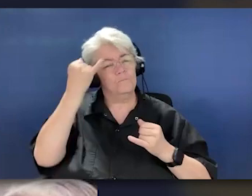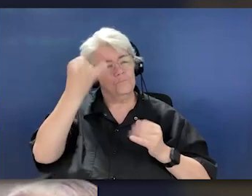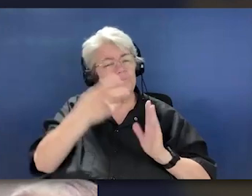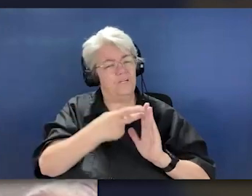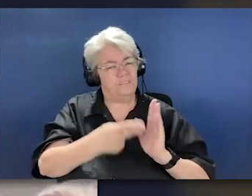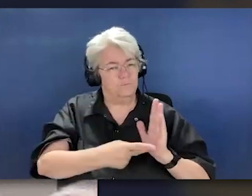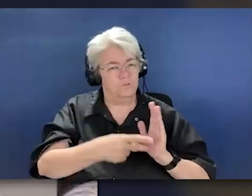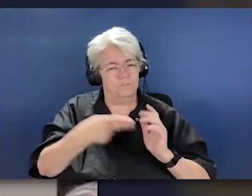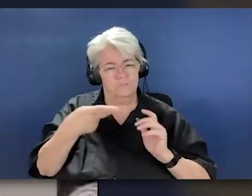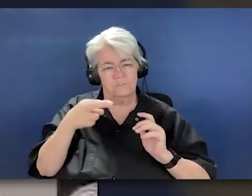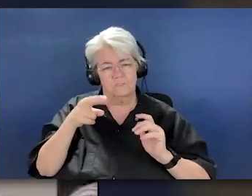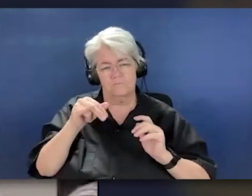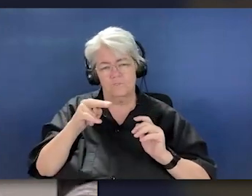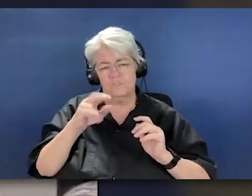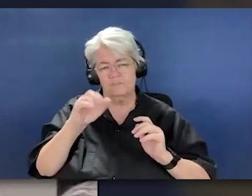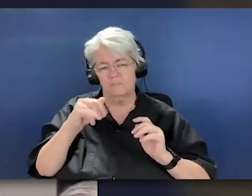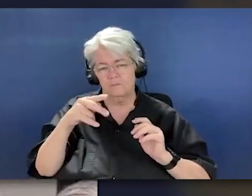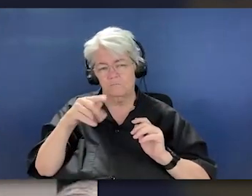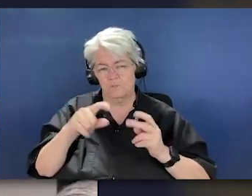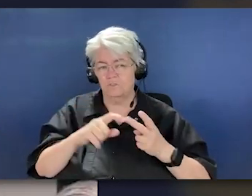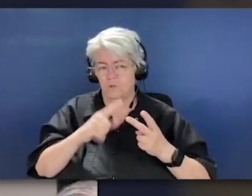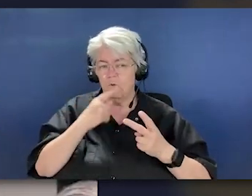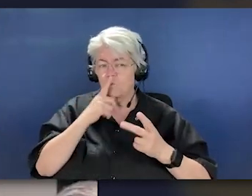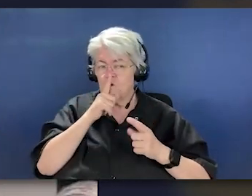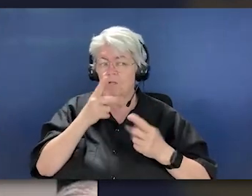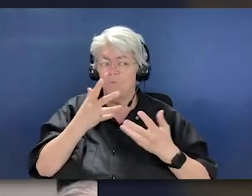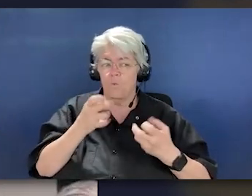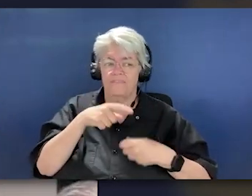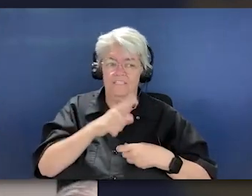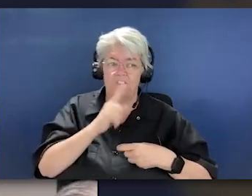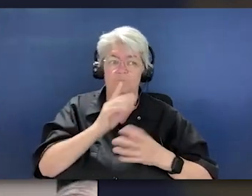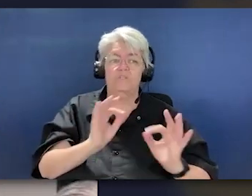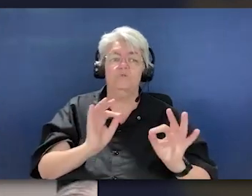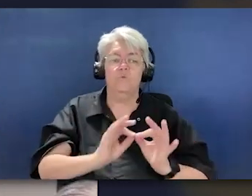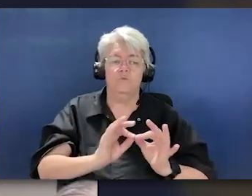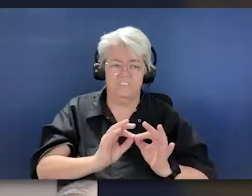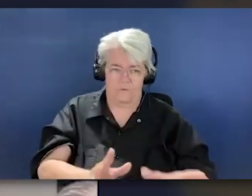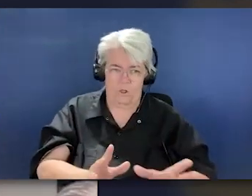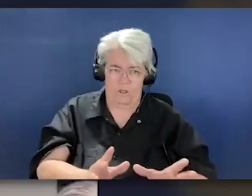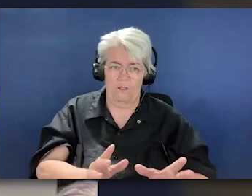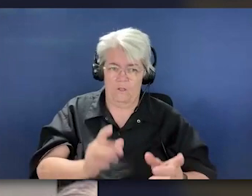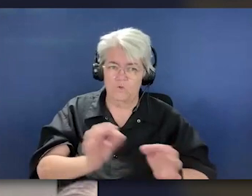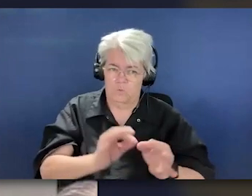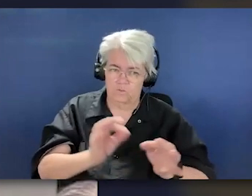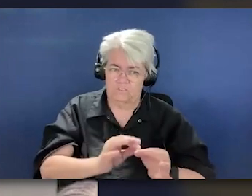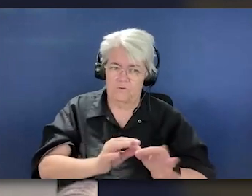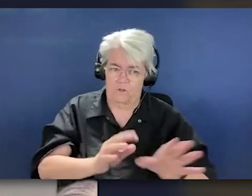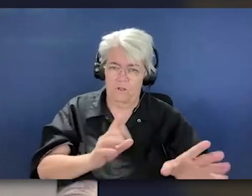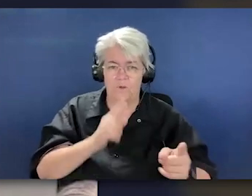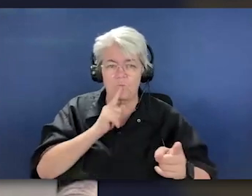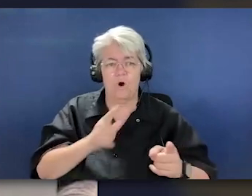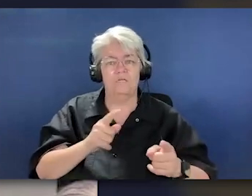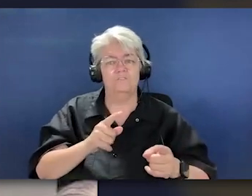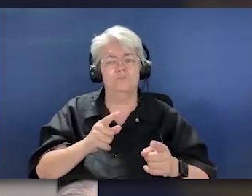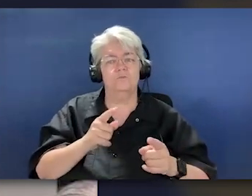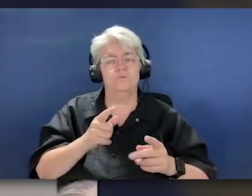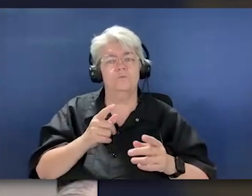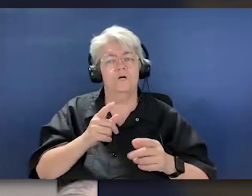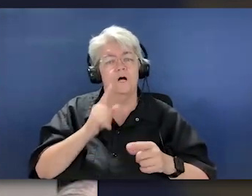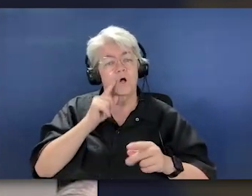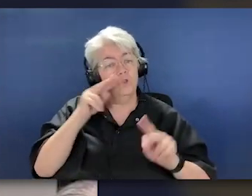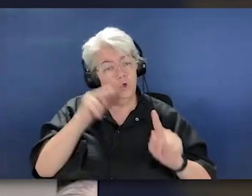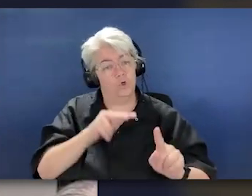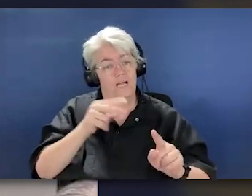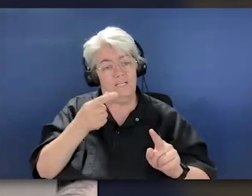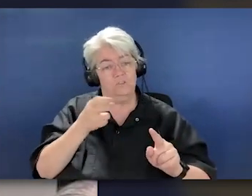taken from the very start a very principle-driven approach. We want to be principle-led. We want to take an approach to Gen AI that's really aligned